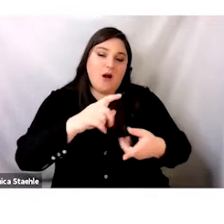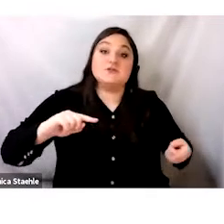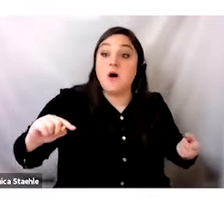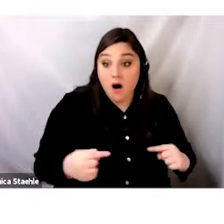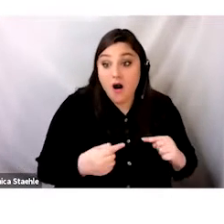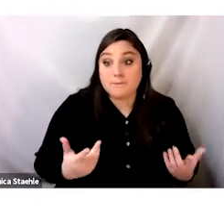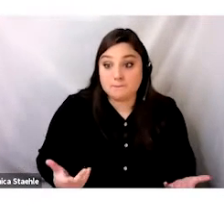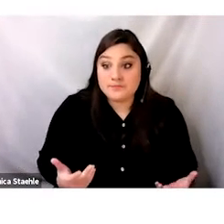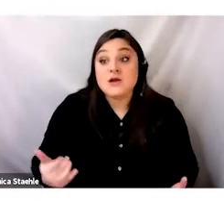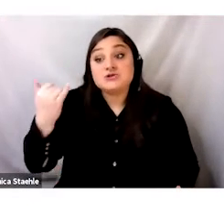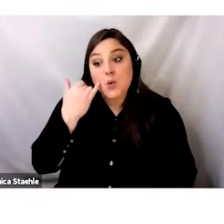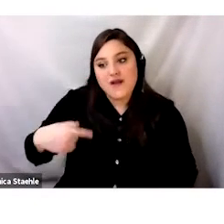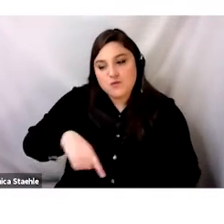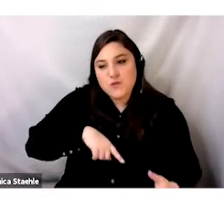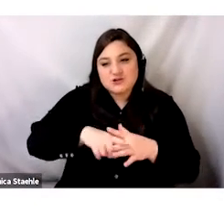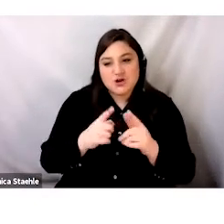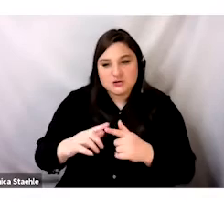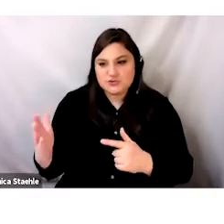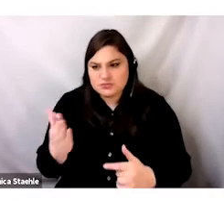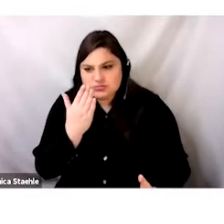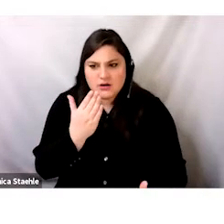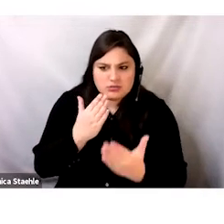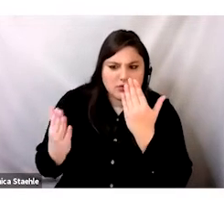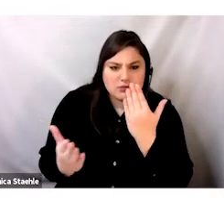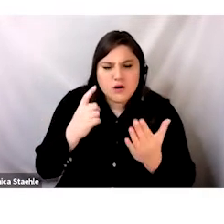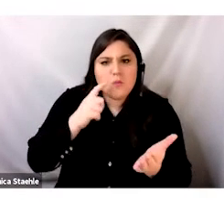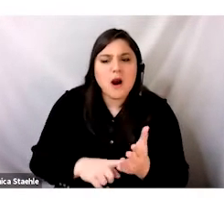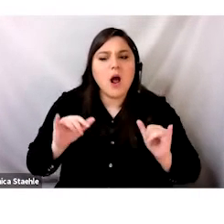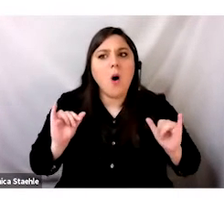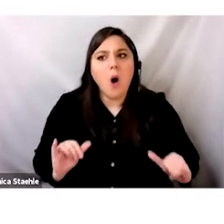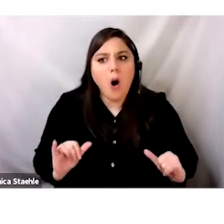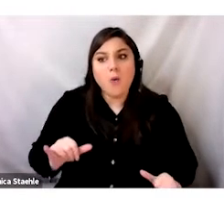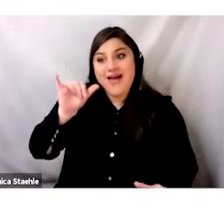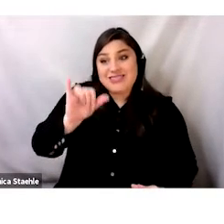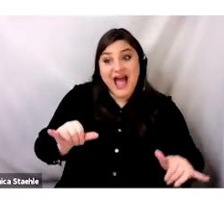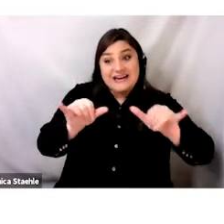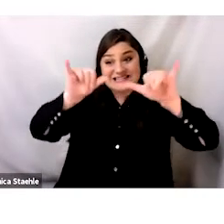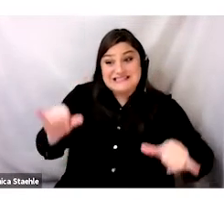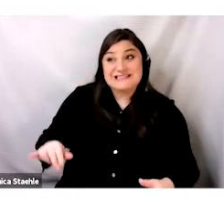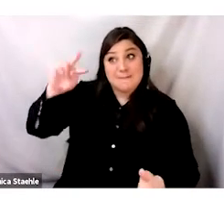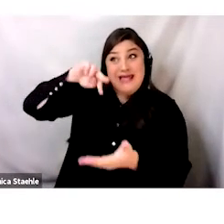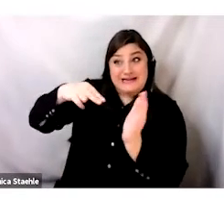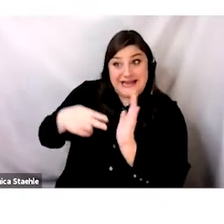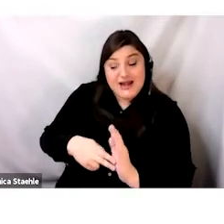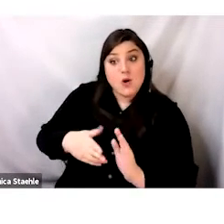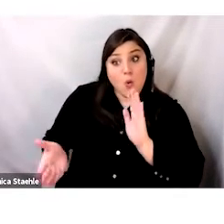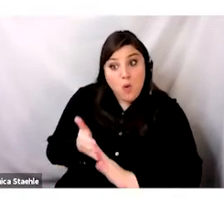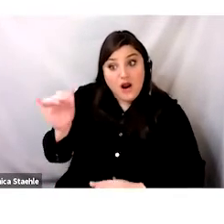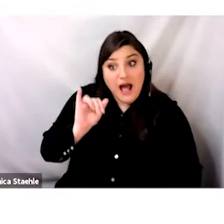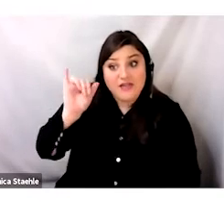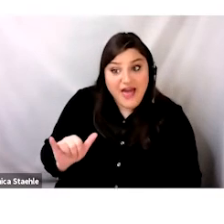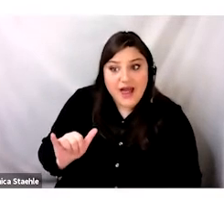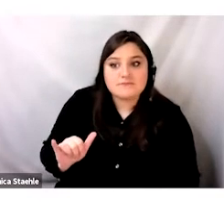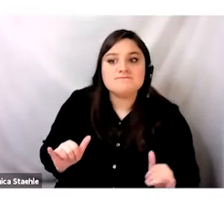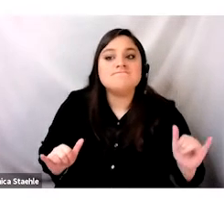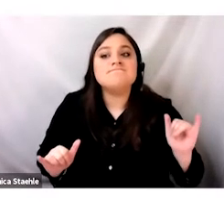recognize things being producing what it was designed to produce, you actually also start to recognize the responsibility and accountability